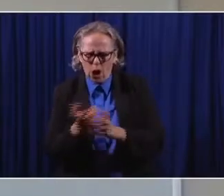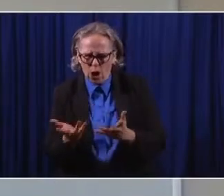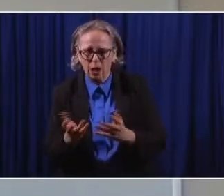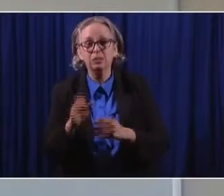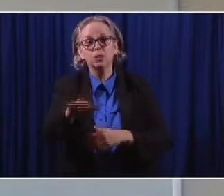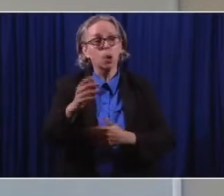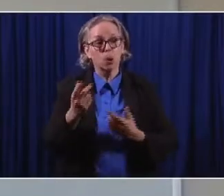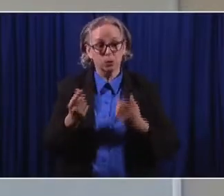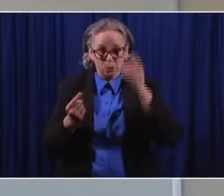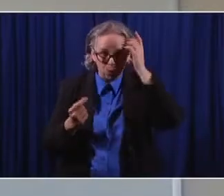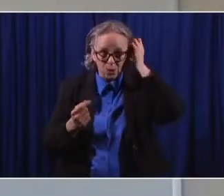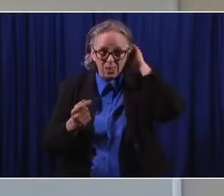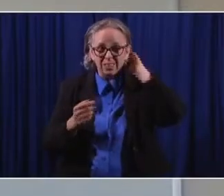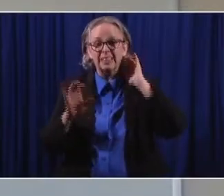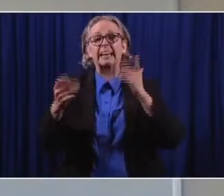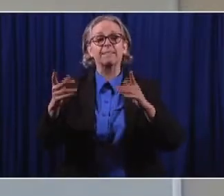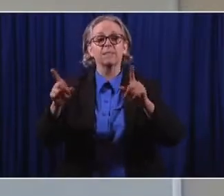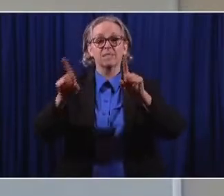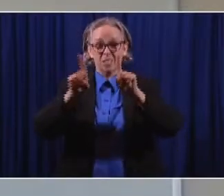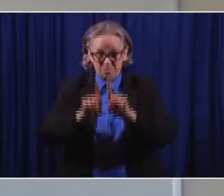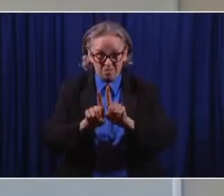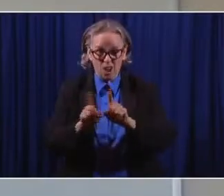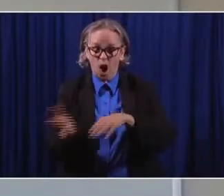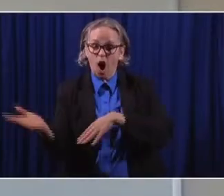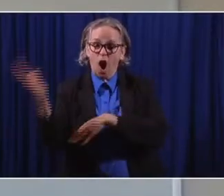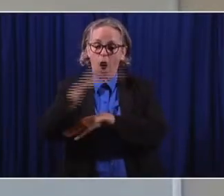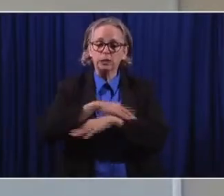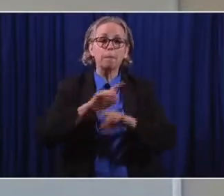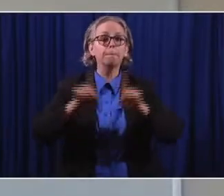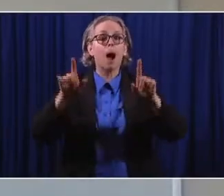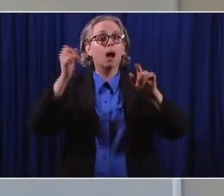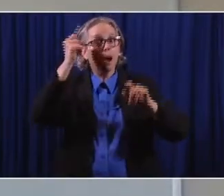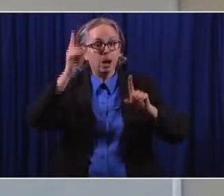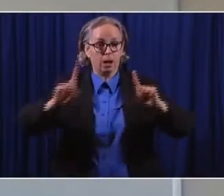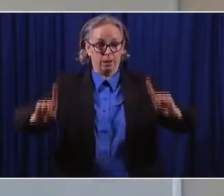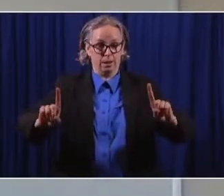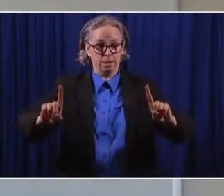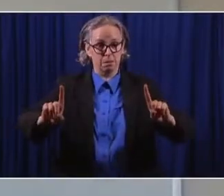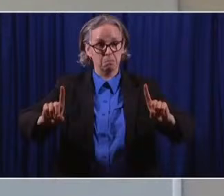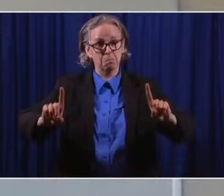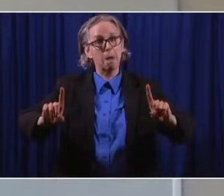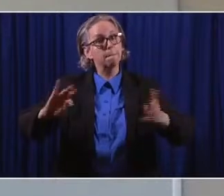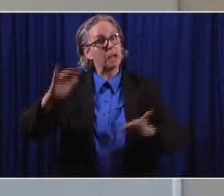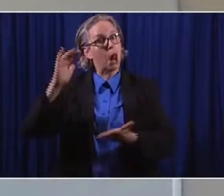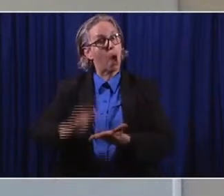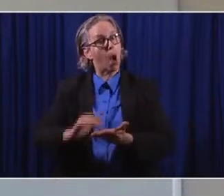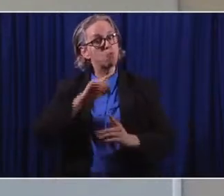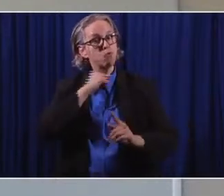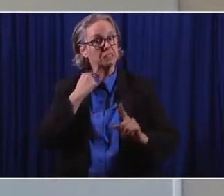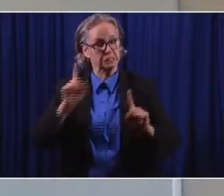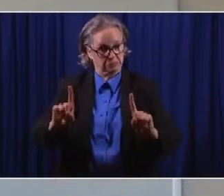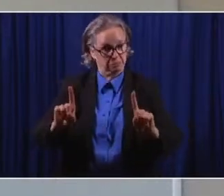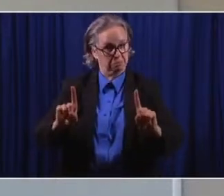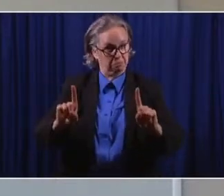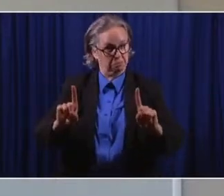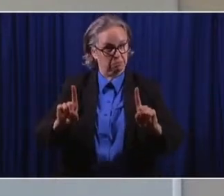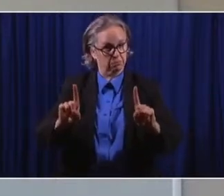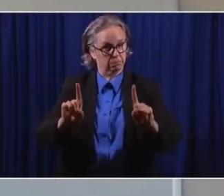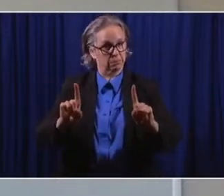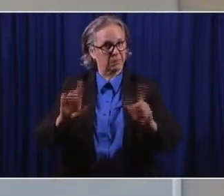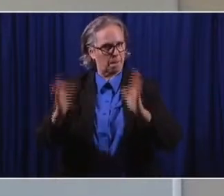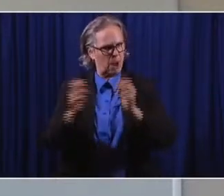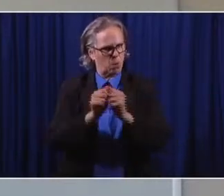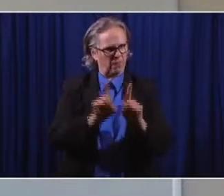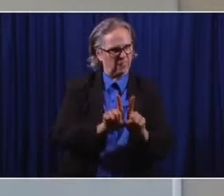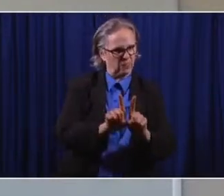everything, you know, we might not see really a high risk situation there, but you know, spending time in someone's